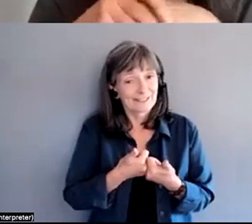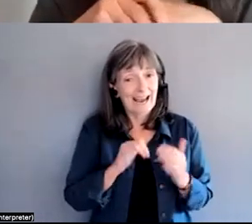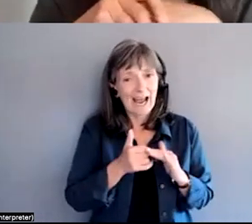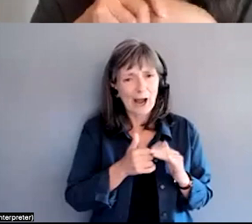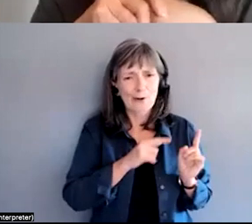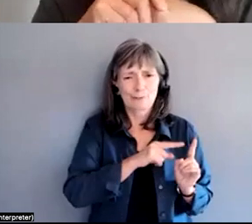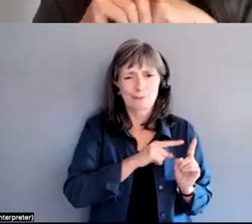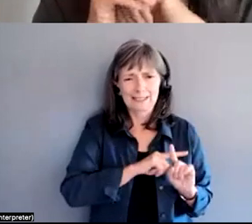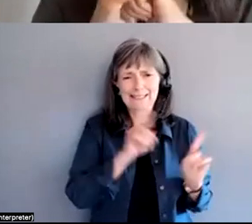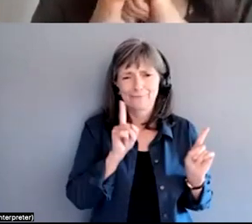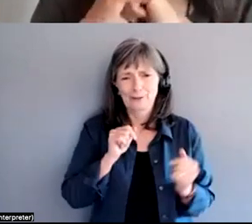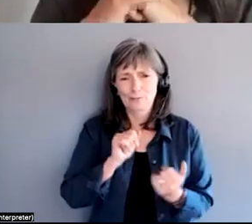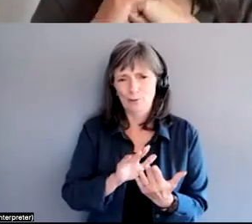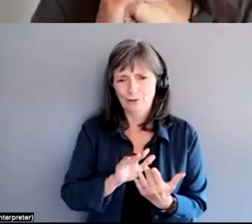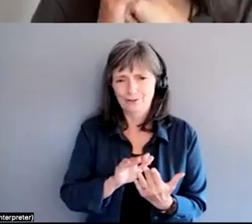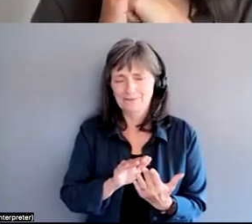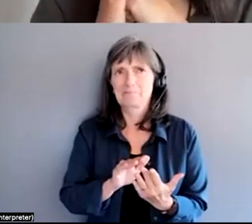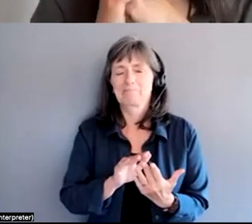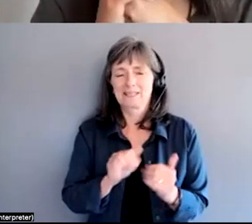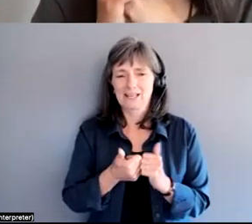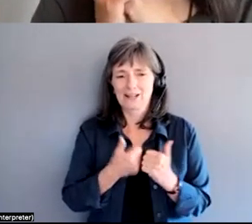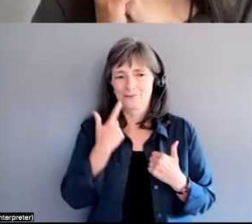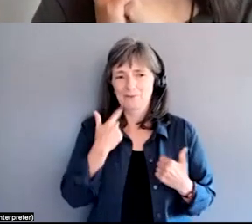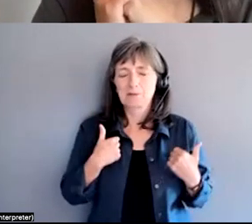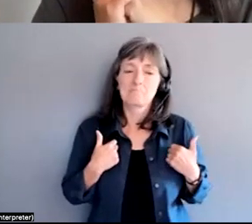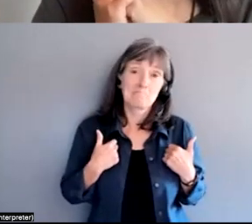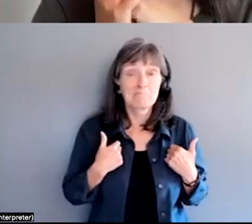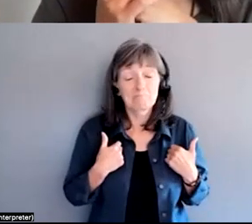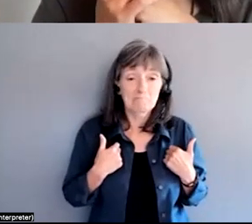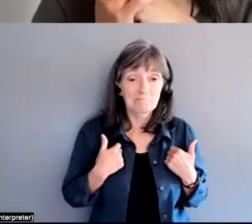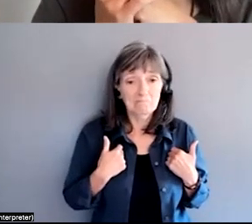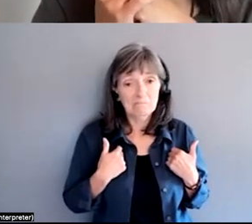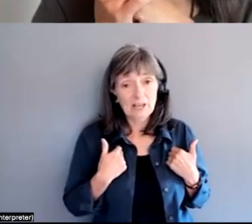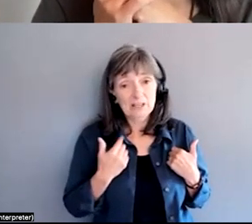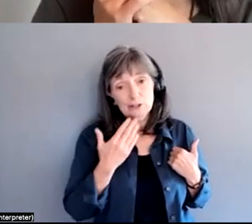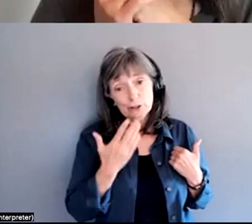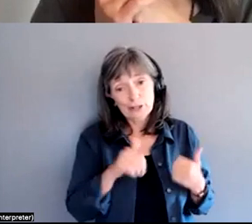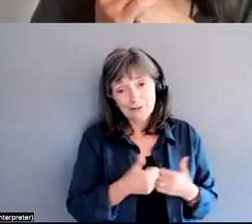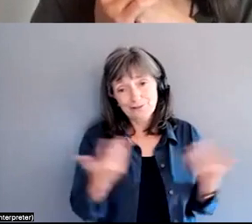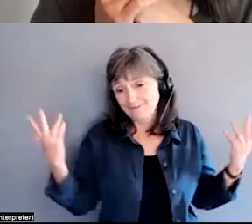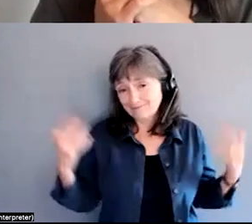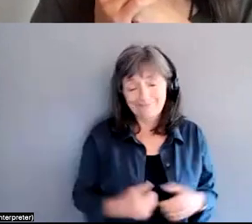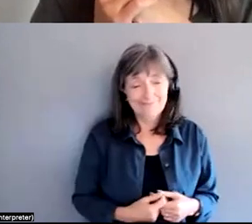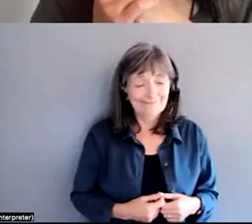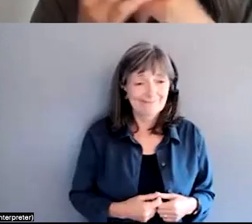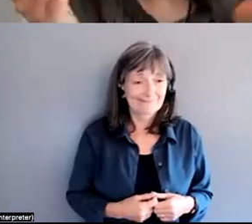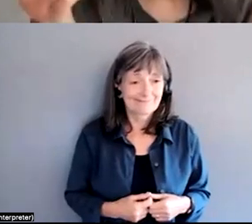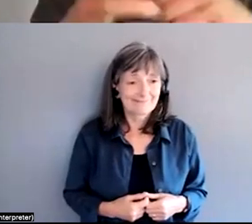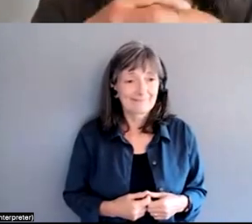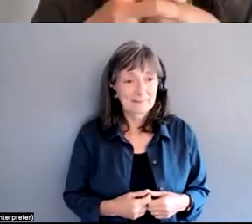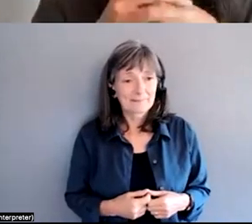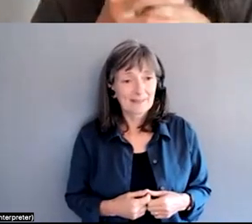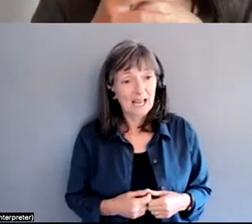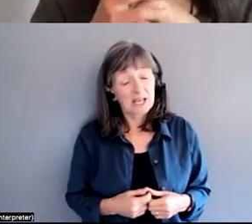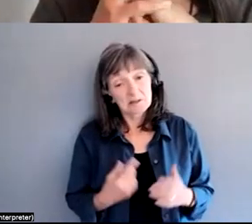attack this in a different way? Right. I think it's a great design challenge. And you'd be surprised.